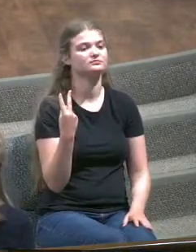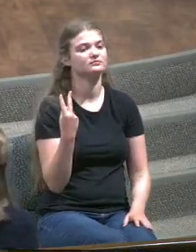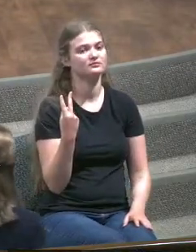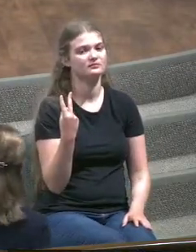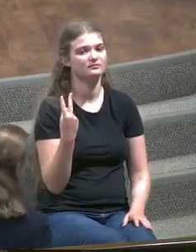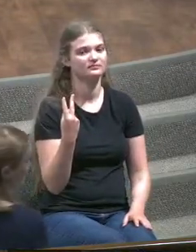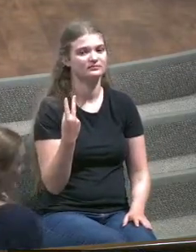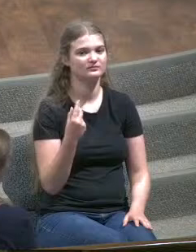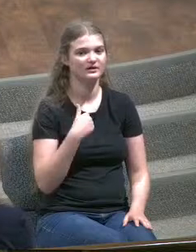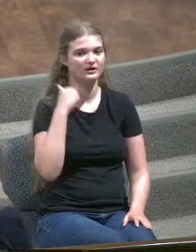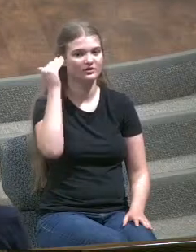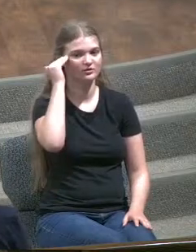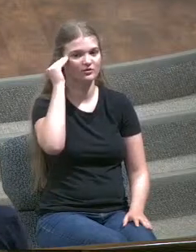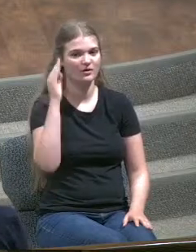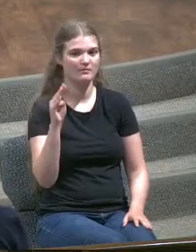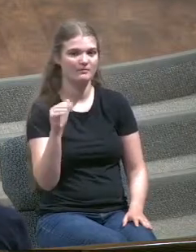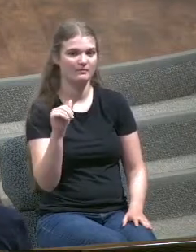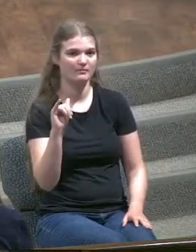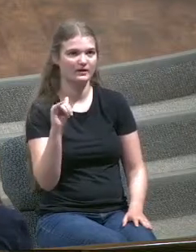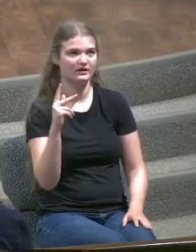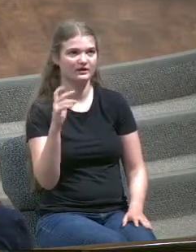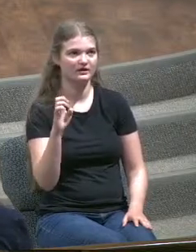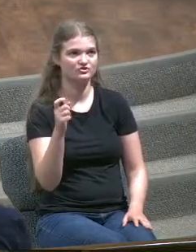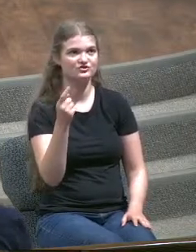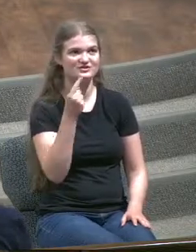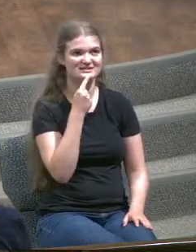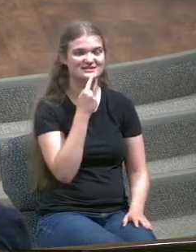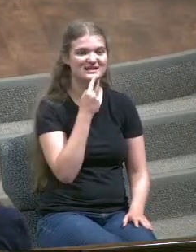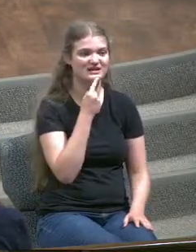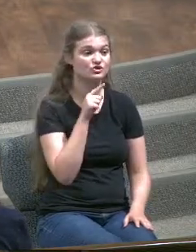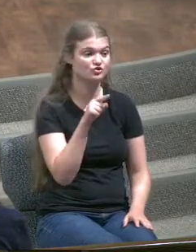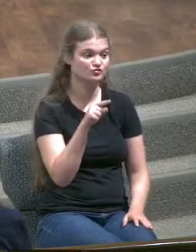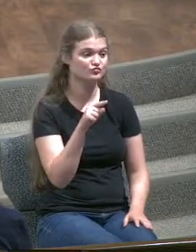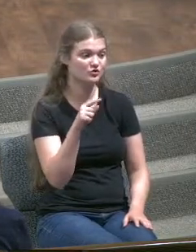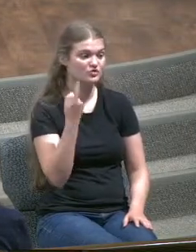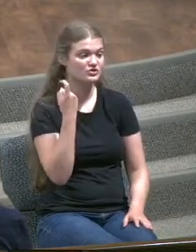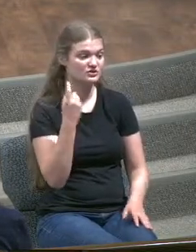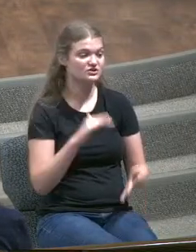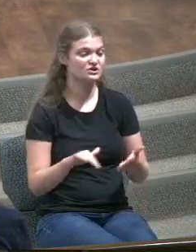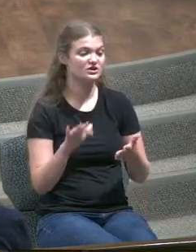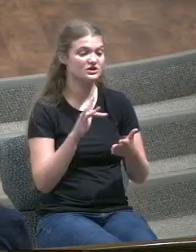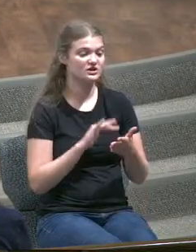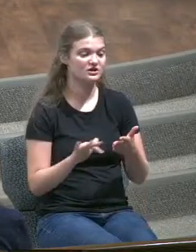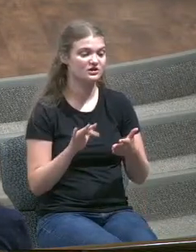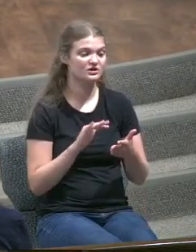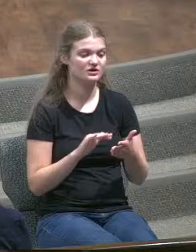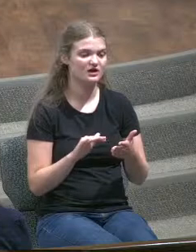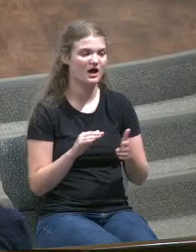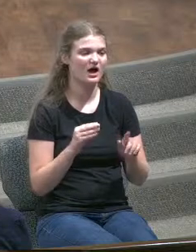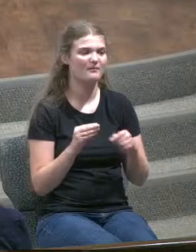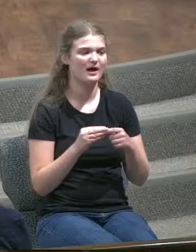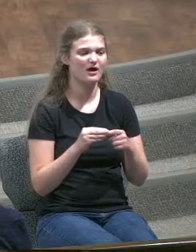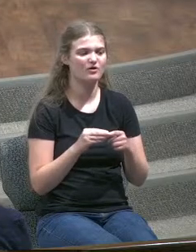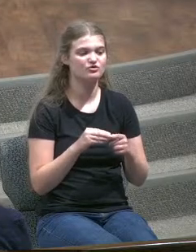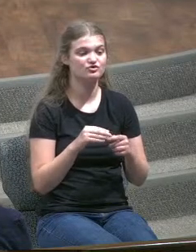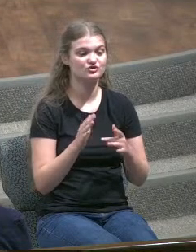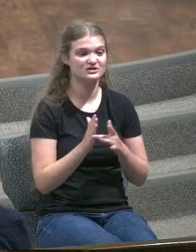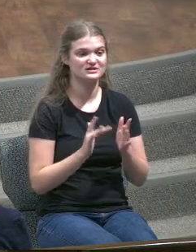I know, as Mike just alluded to, that you've been going through a series on the miracles of